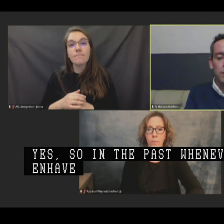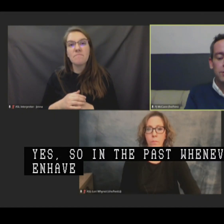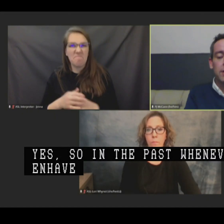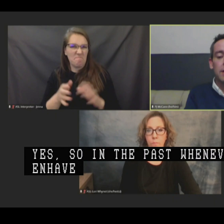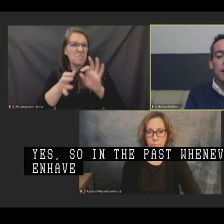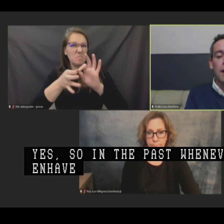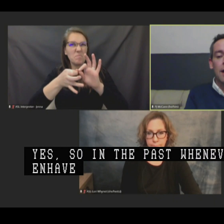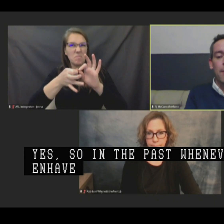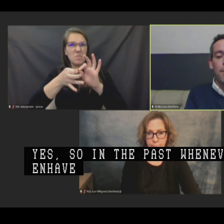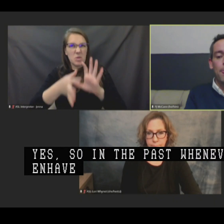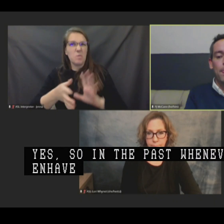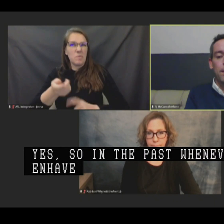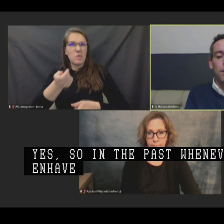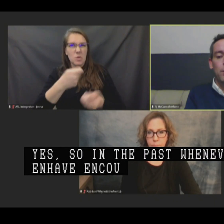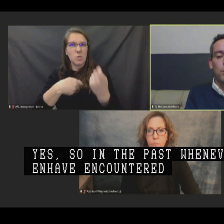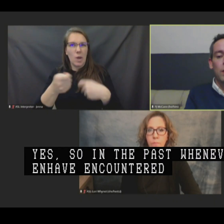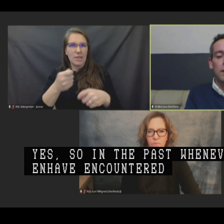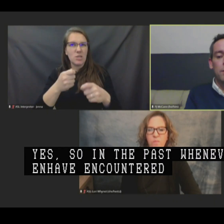food courts,